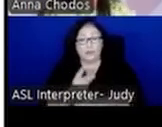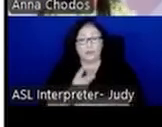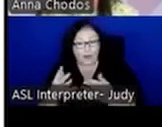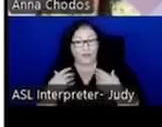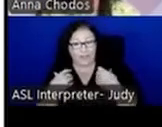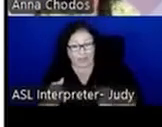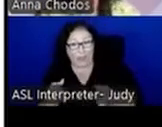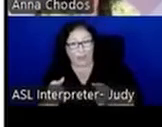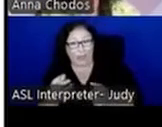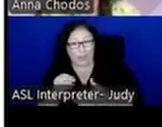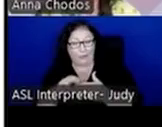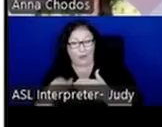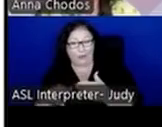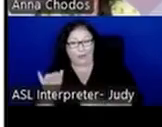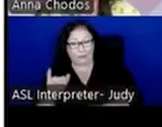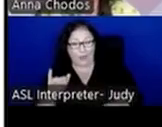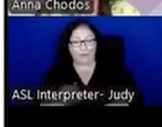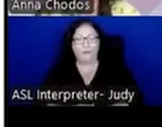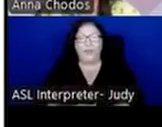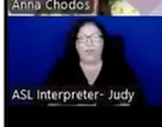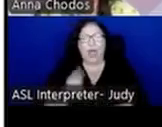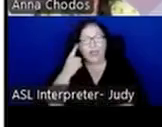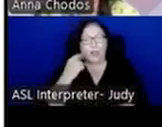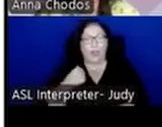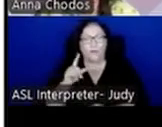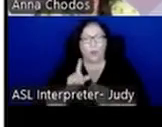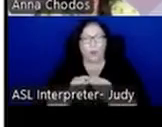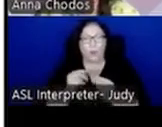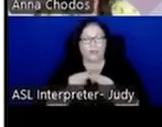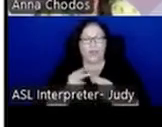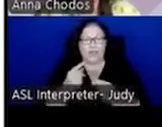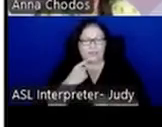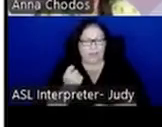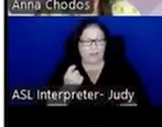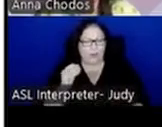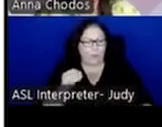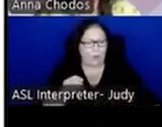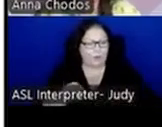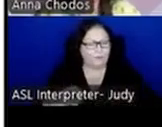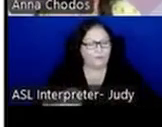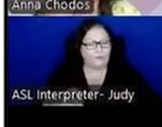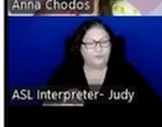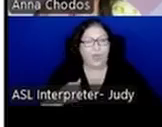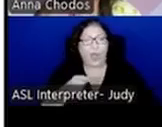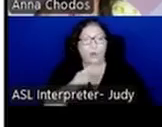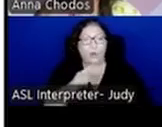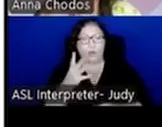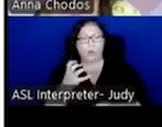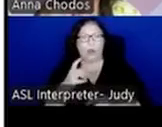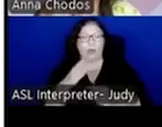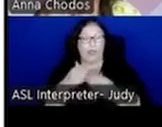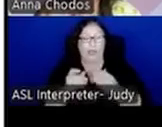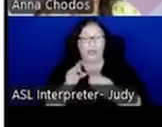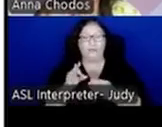I believe we have one more slide just to say a little bit more. So really want to, at the end of the webinar, you'll definitely get